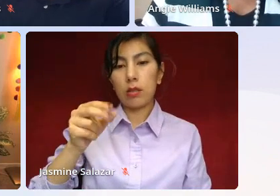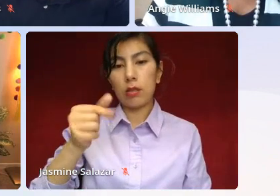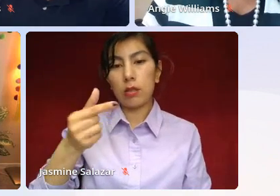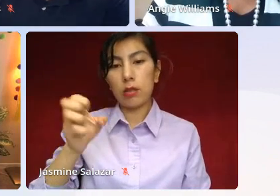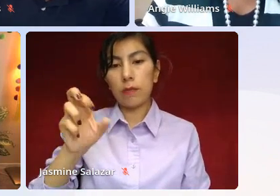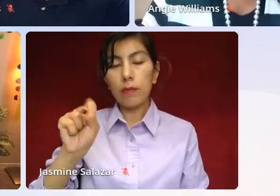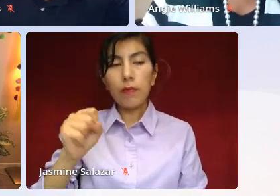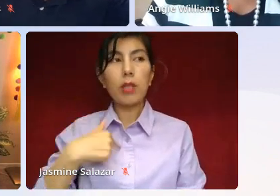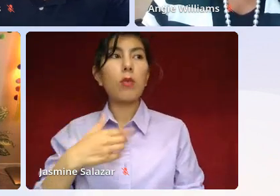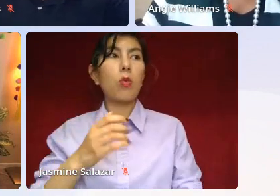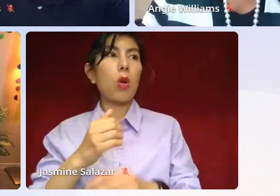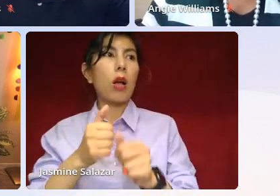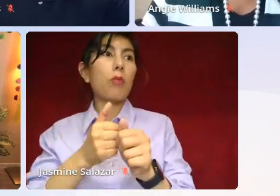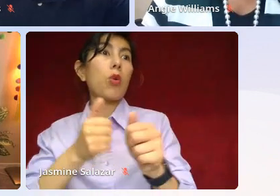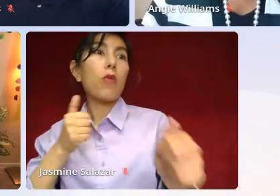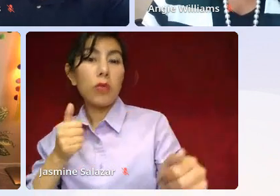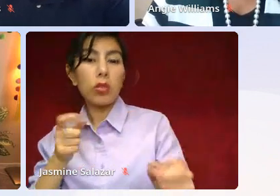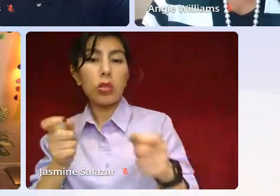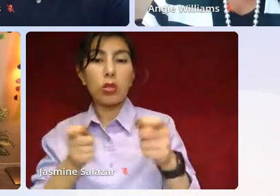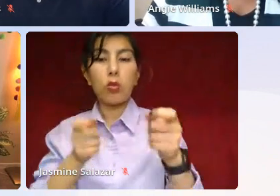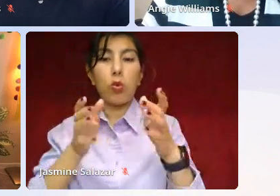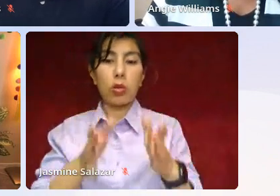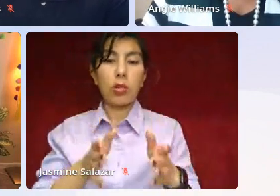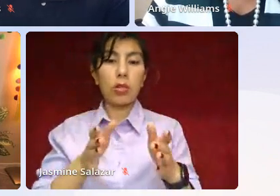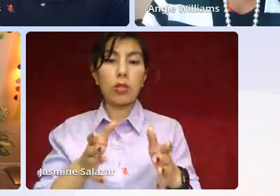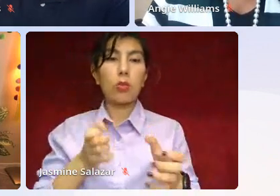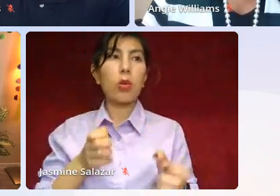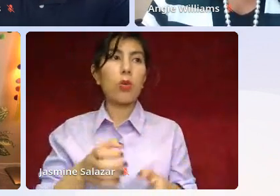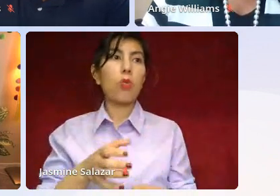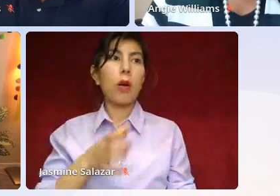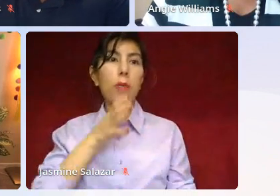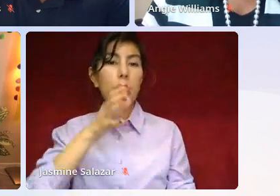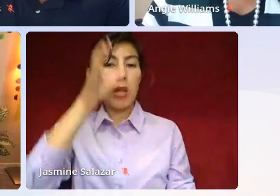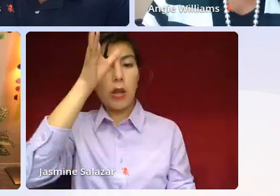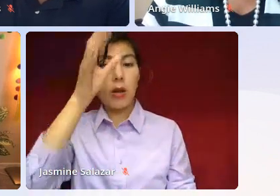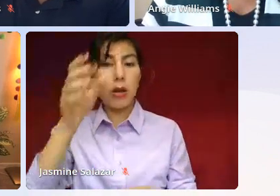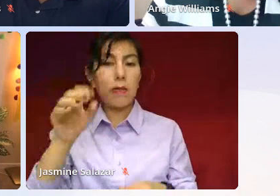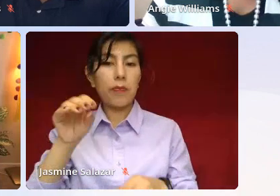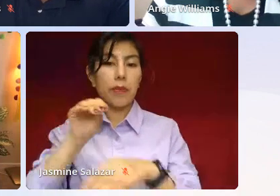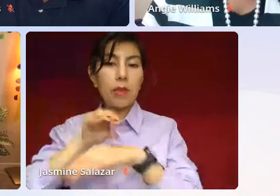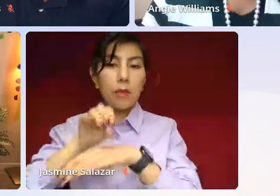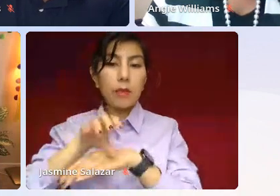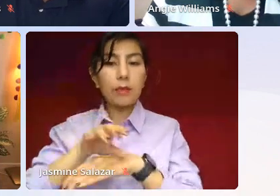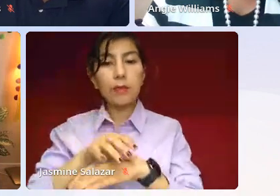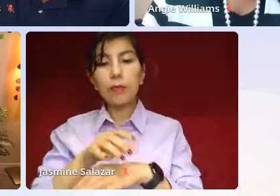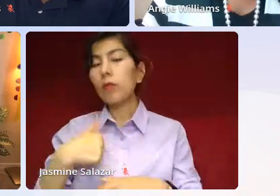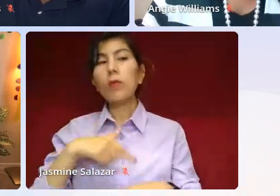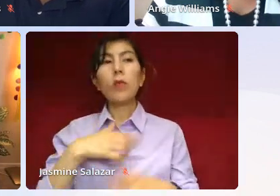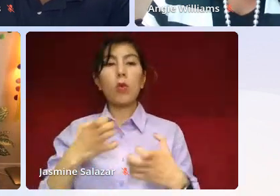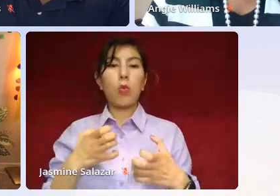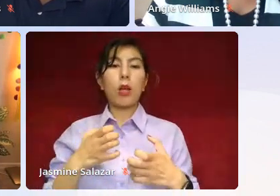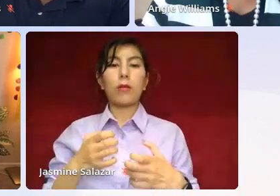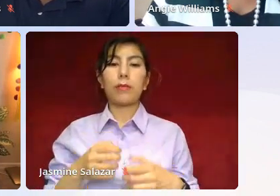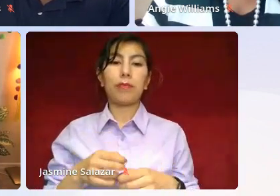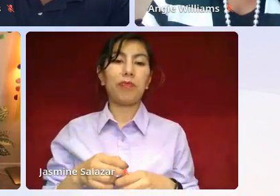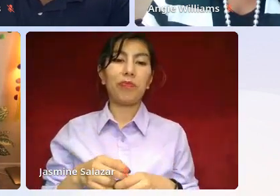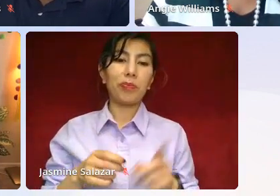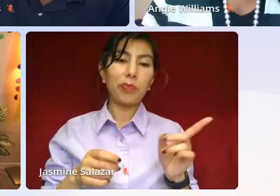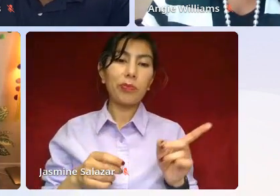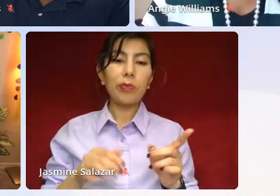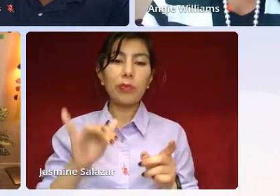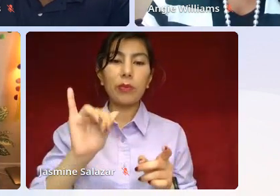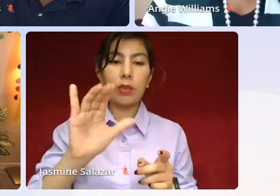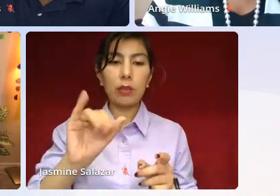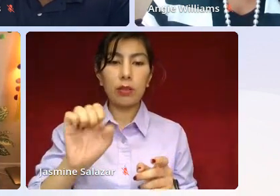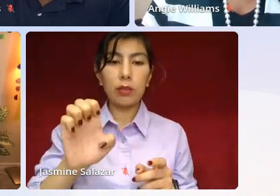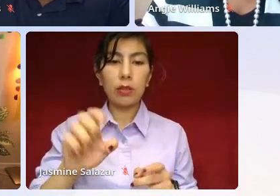prevention coordinators. We want, parent mentors. We don't want to be labeled. So it was really going to the basics of that and asking